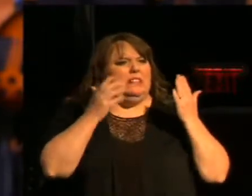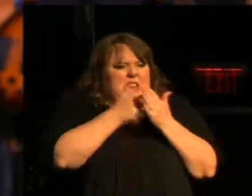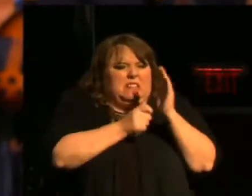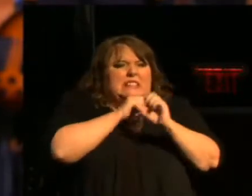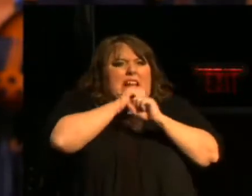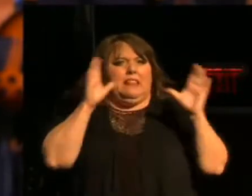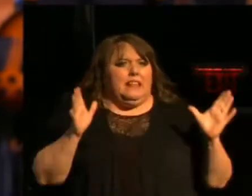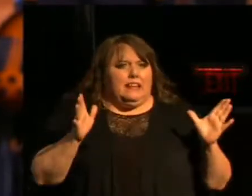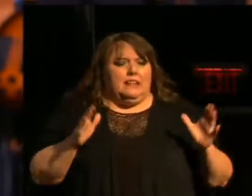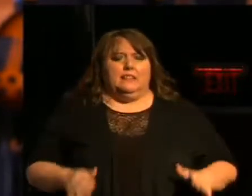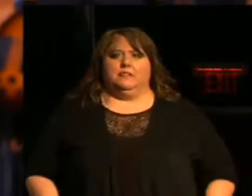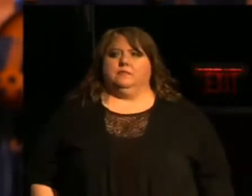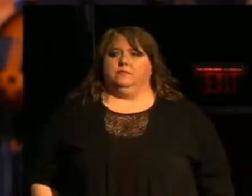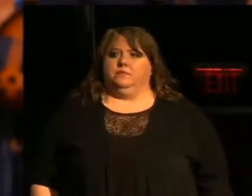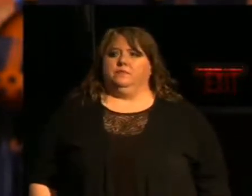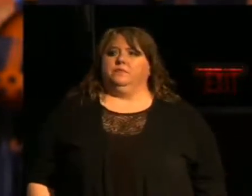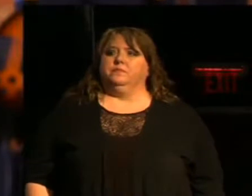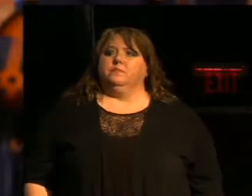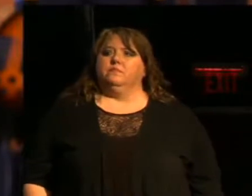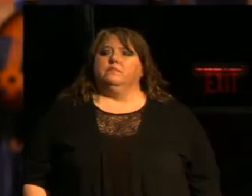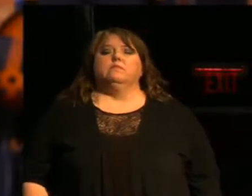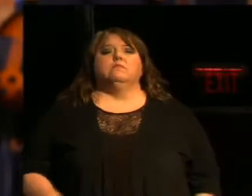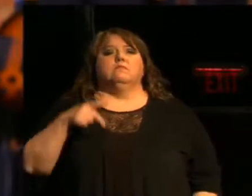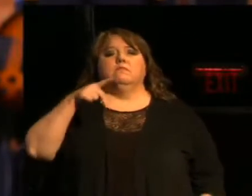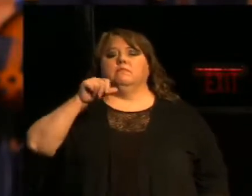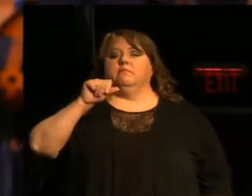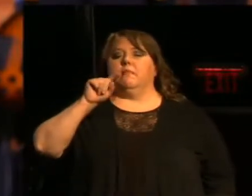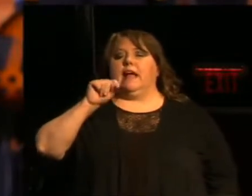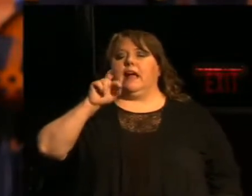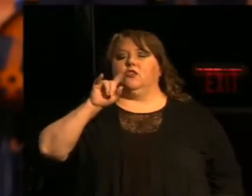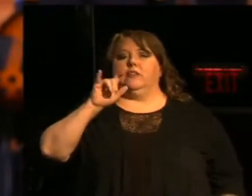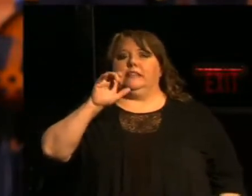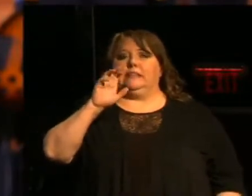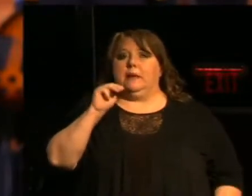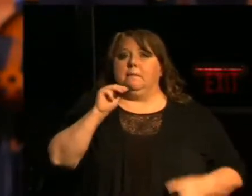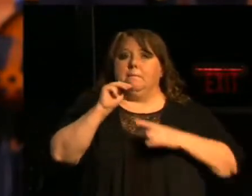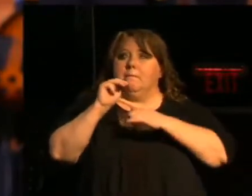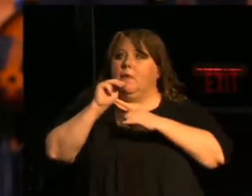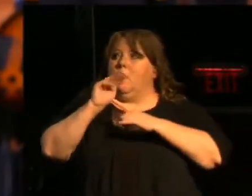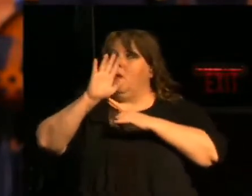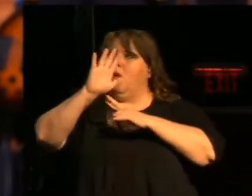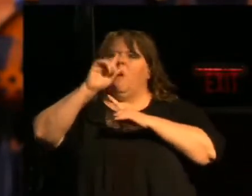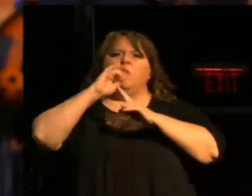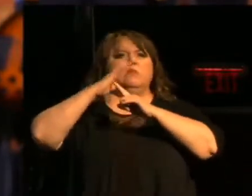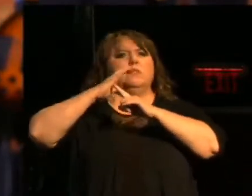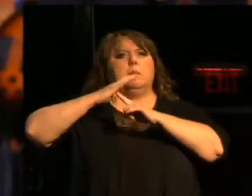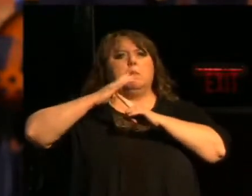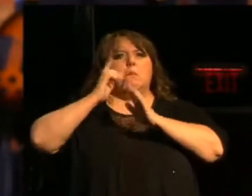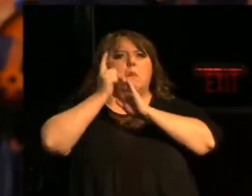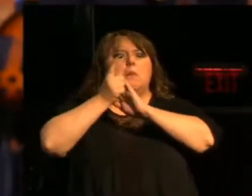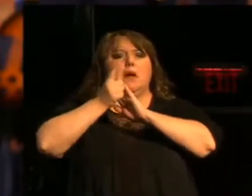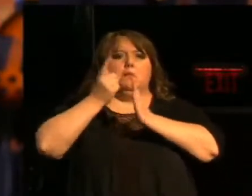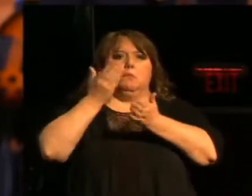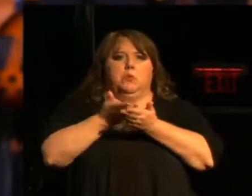And why should my heart be